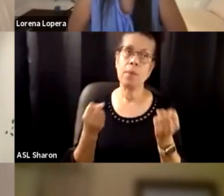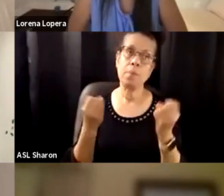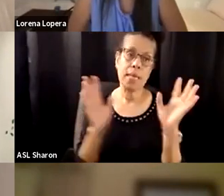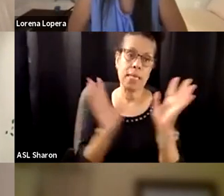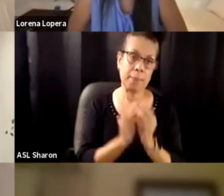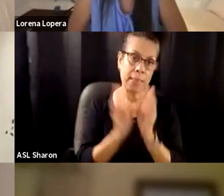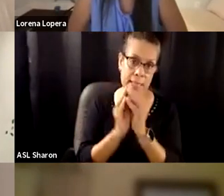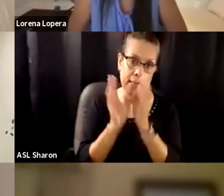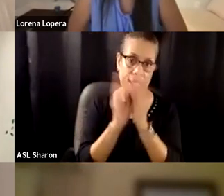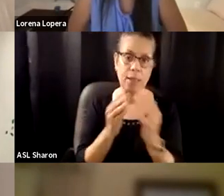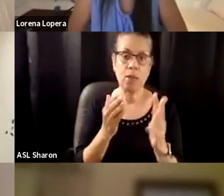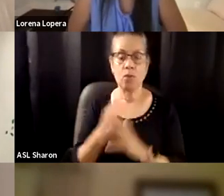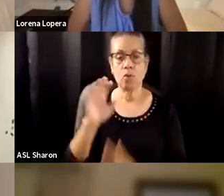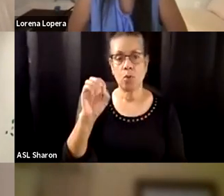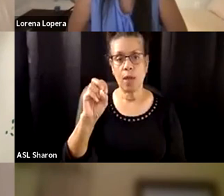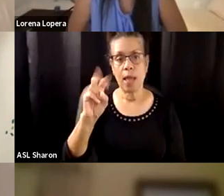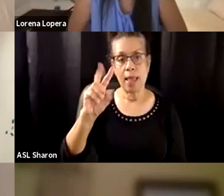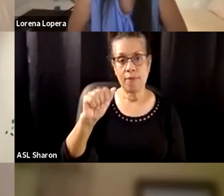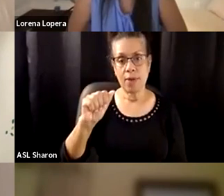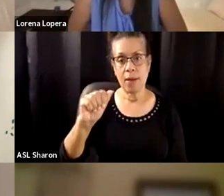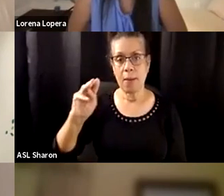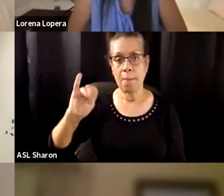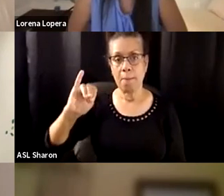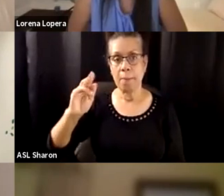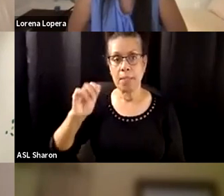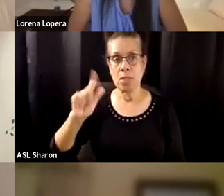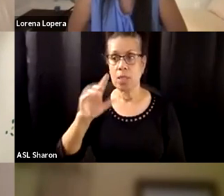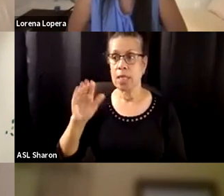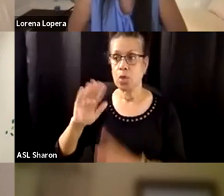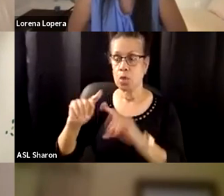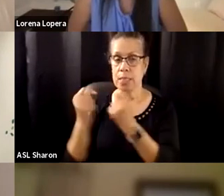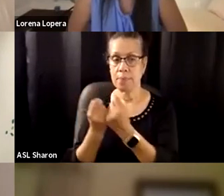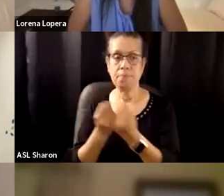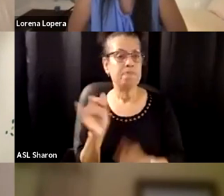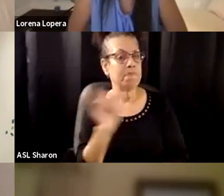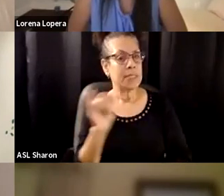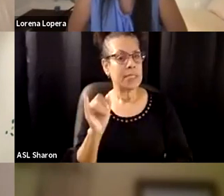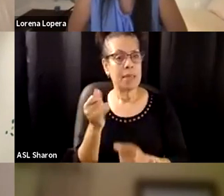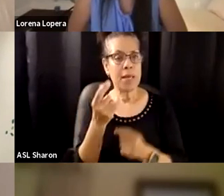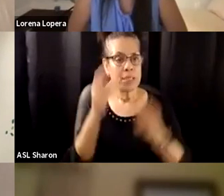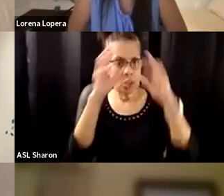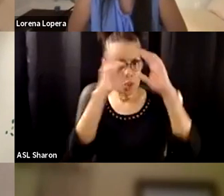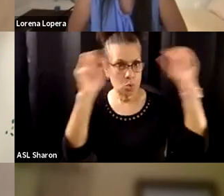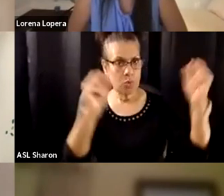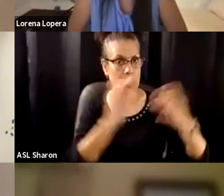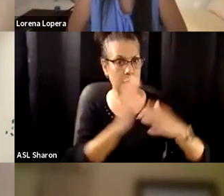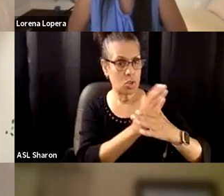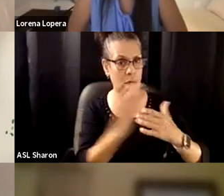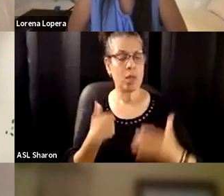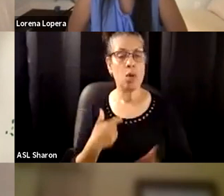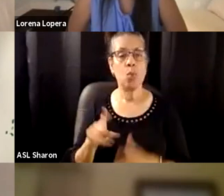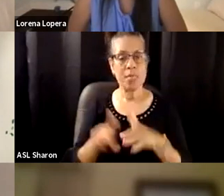by ava mitchell and her team and so as the superintendent mentioned we're about to begin the process of fy